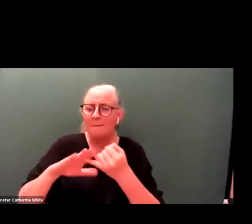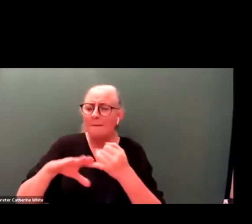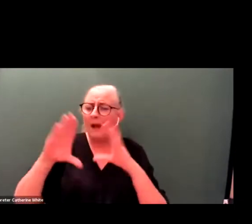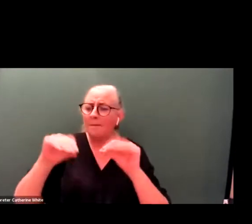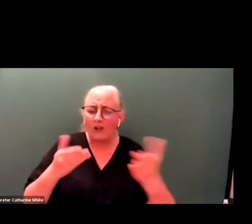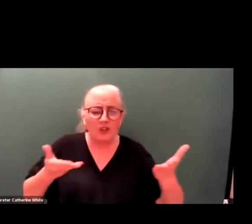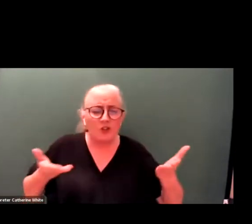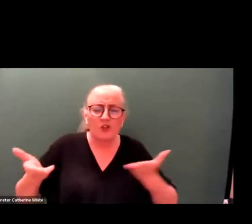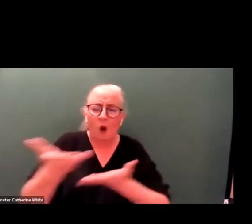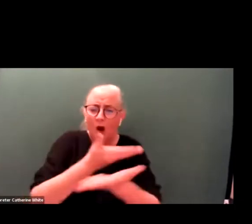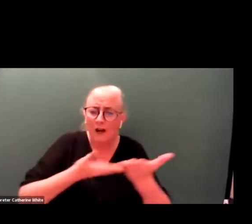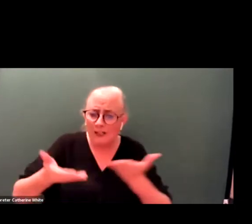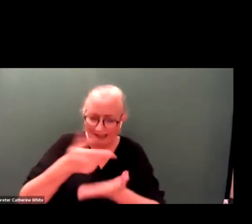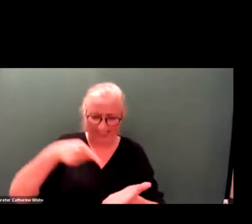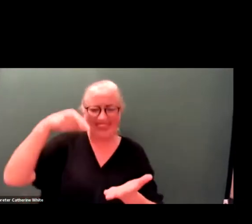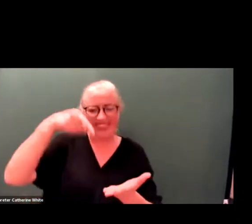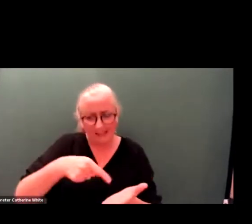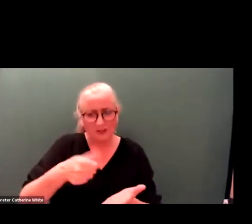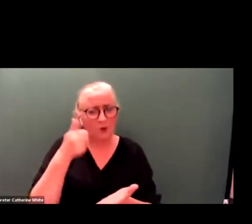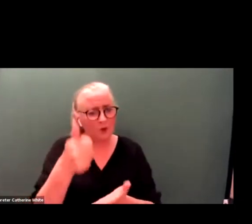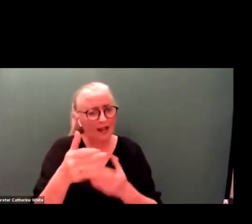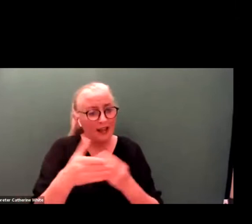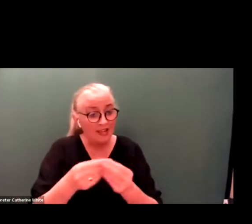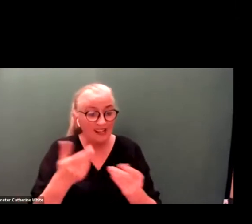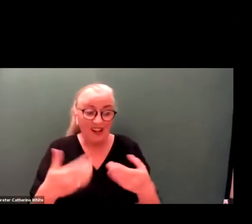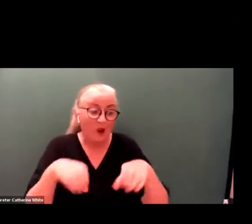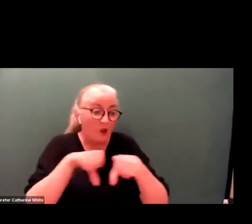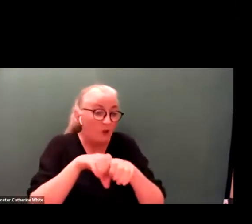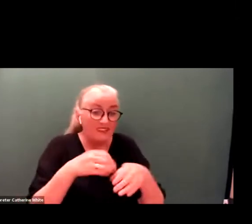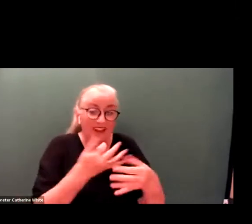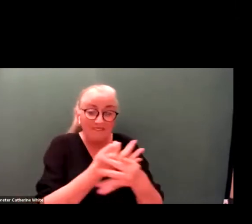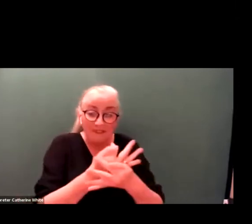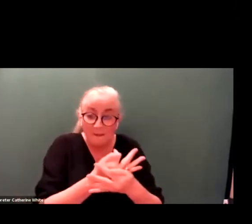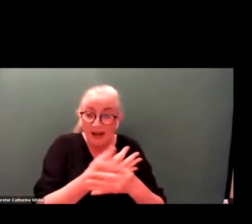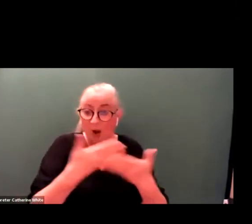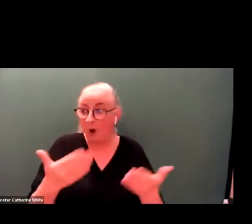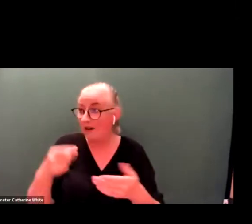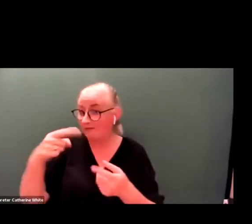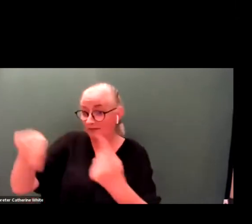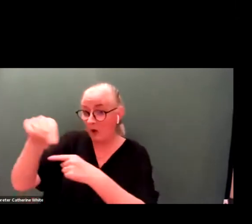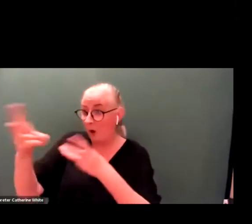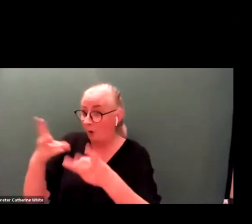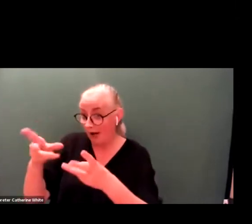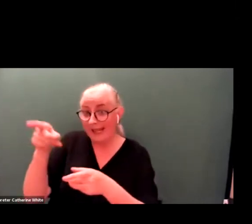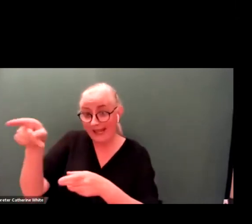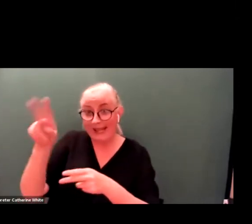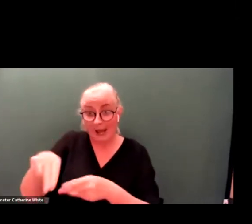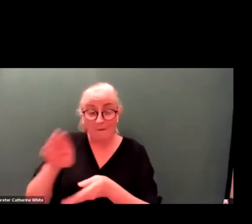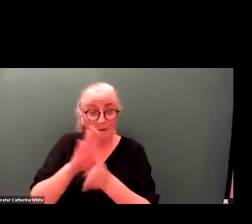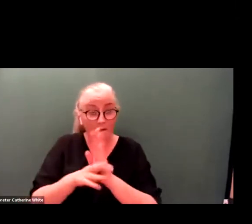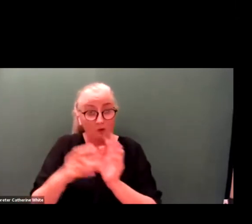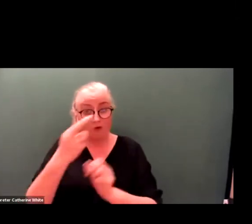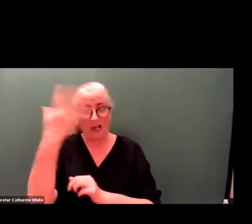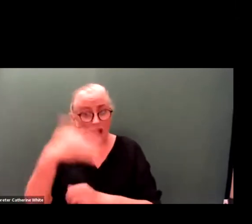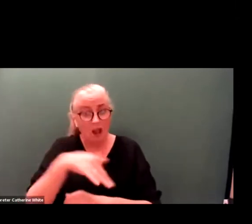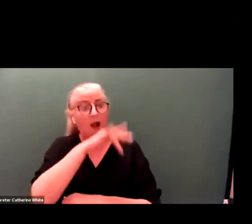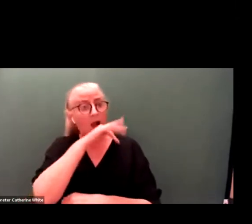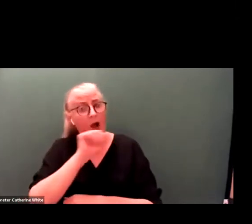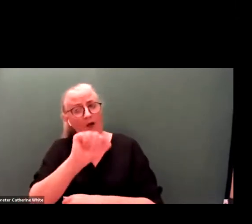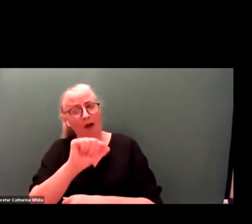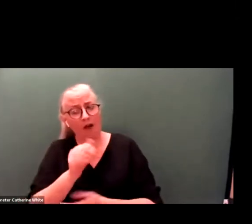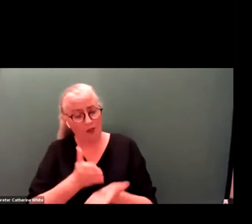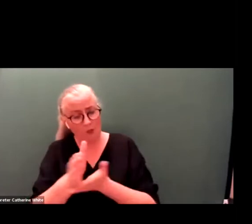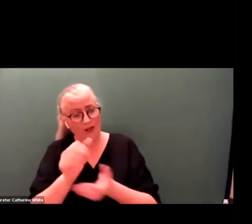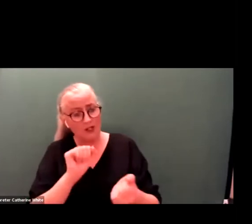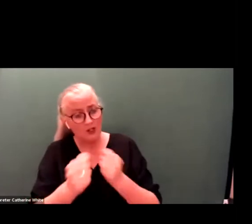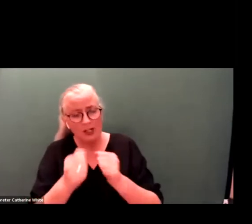in my opinion, in that close members of our family and our work colleagues can have an insight into the changes that we are coping with. How do we